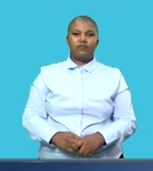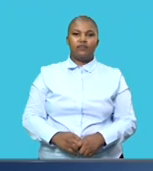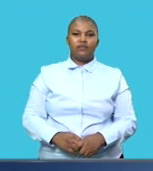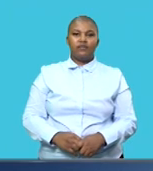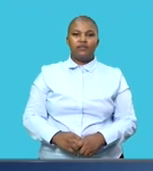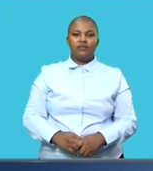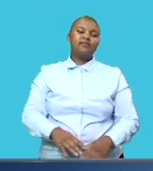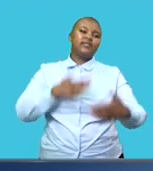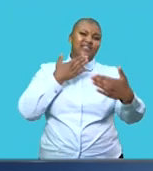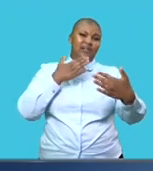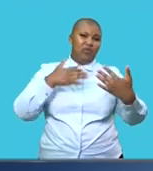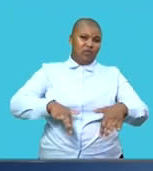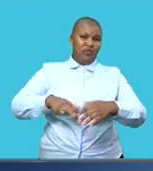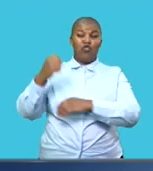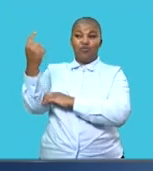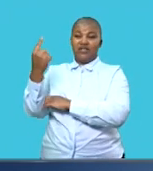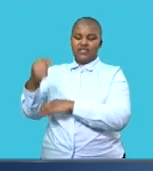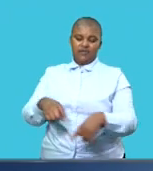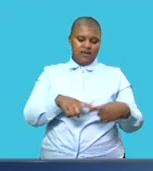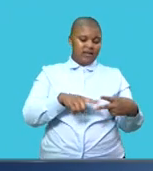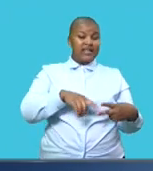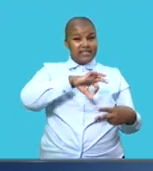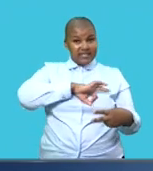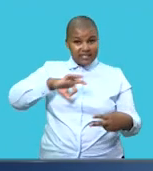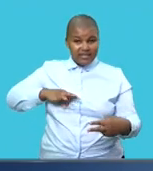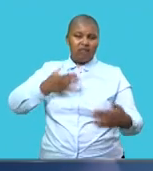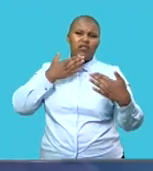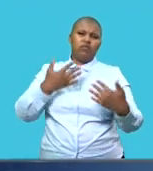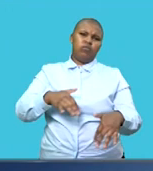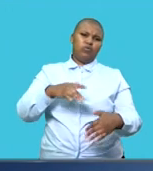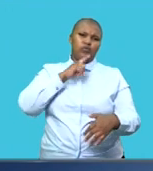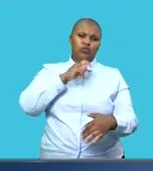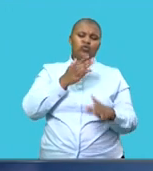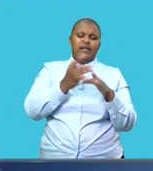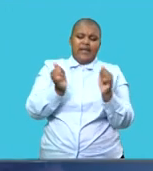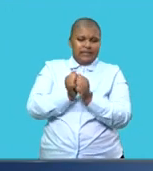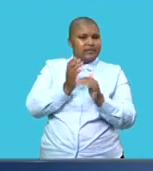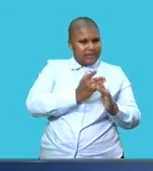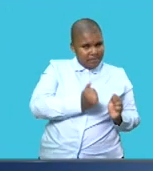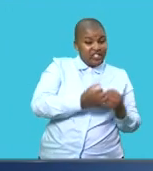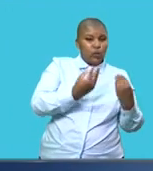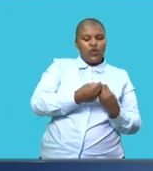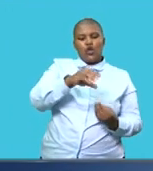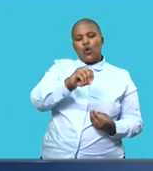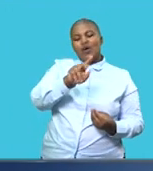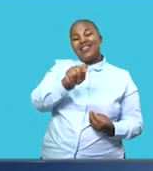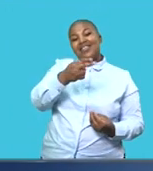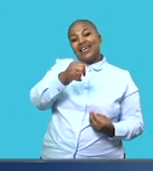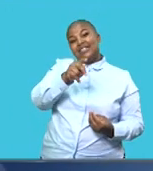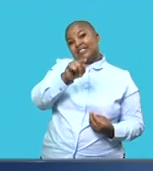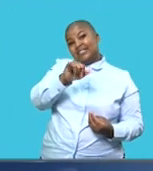kakhulu ne-staff sonke esokuthi sikhonile ukuthi sisebenzisane ne-Authentic Bycle Tours and